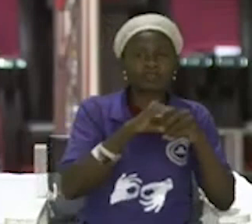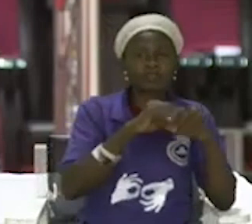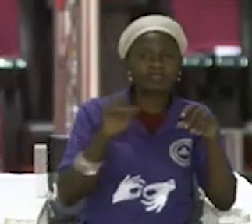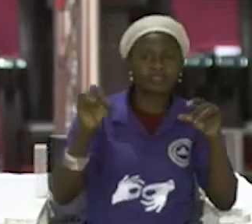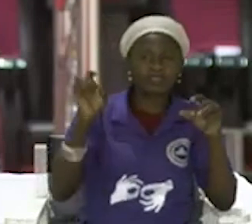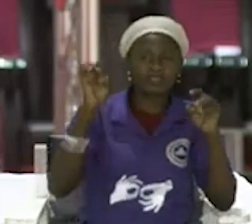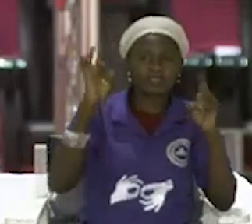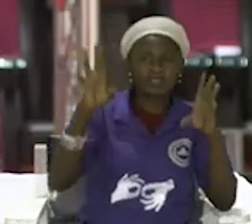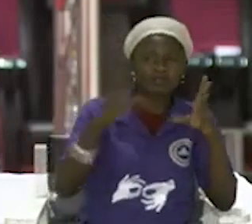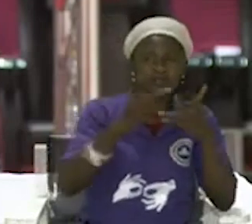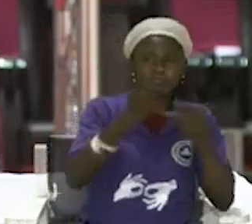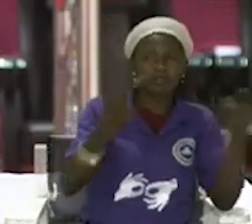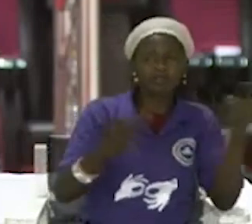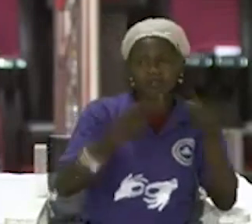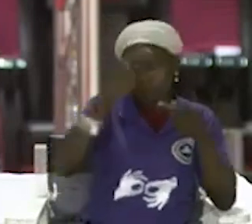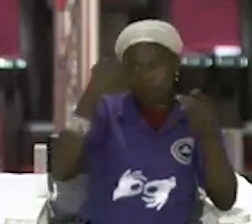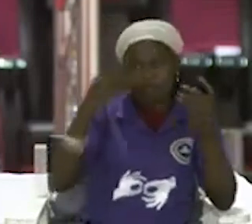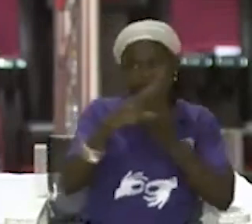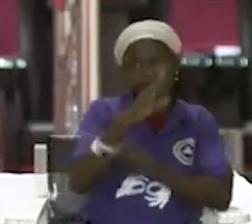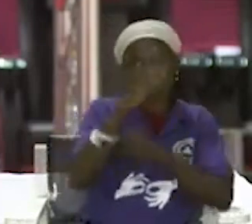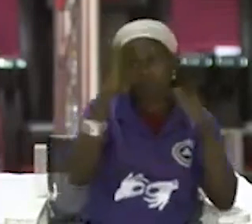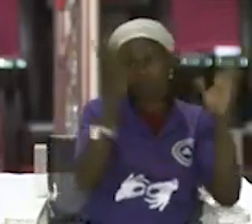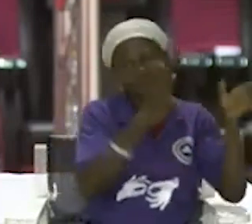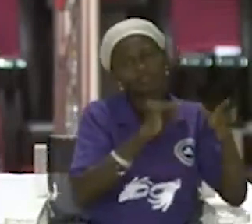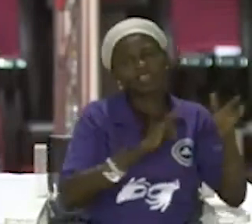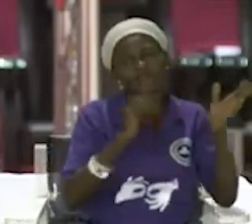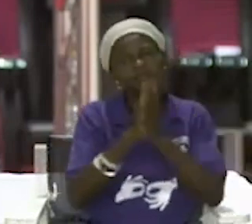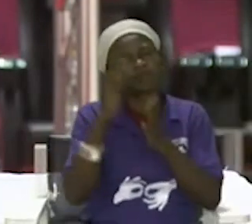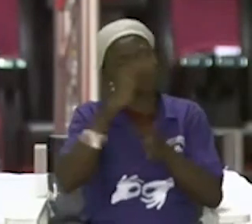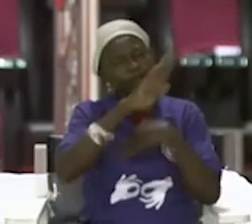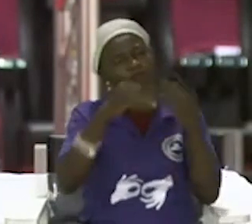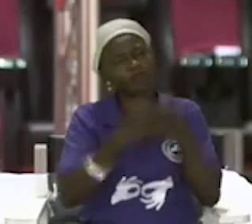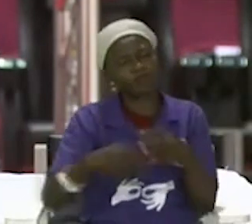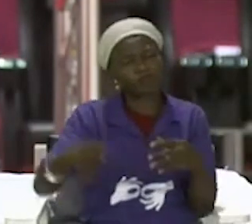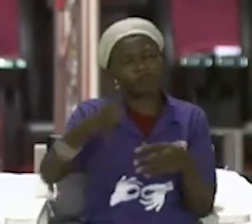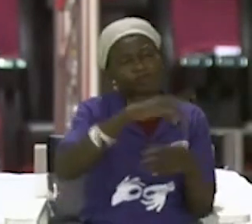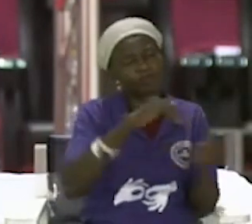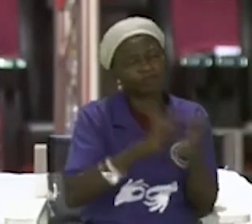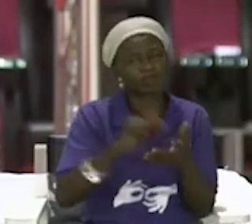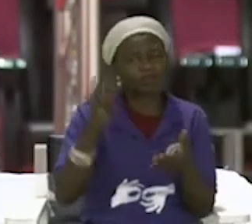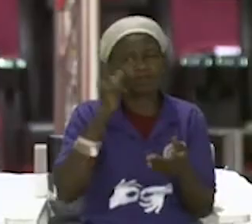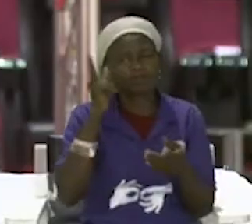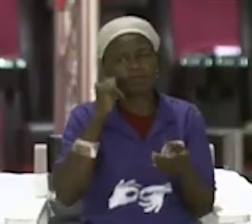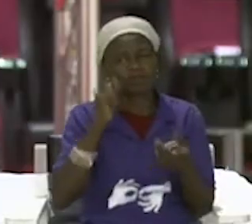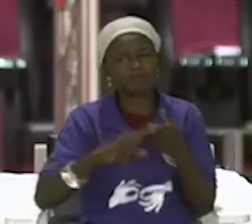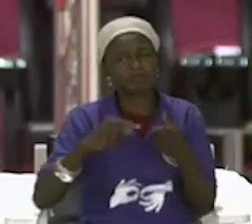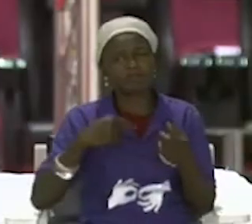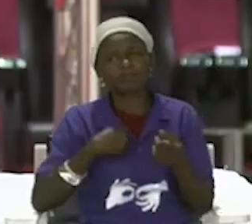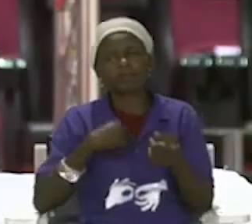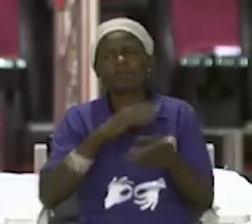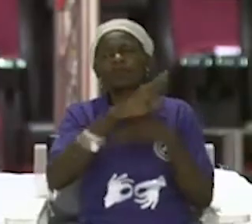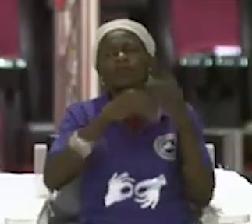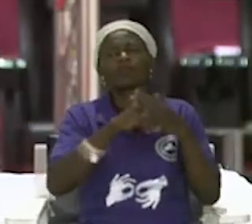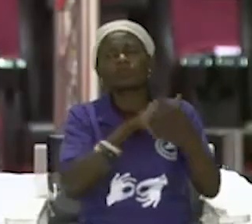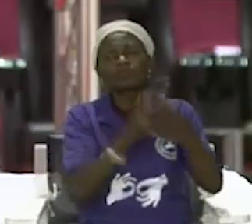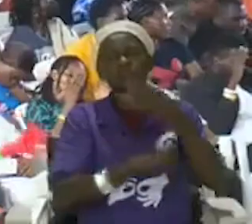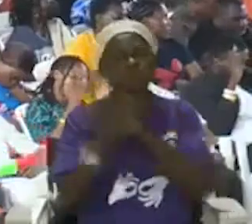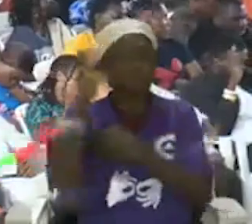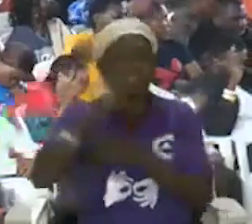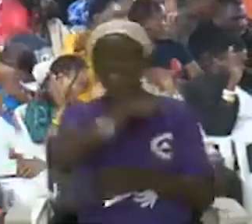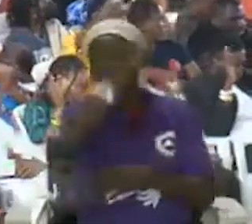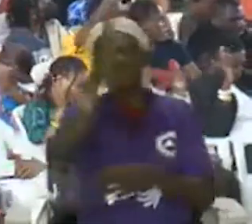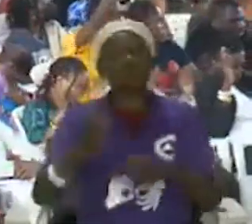because God left him. I pray for all of you who are listening to me. The Almighty God will never leave